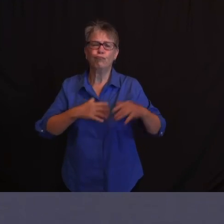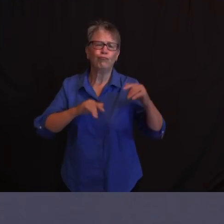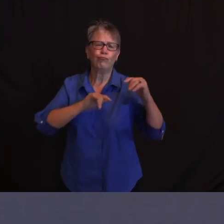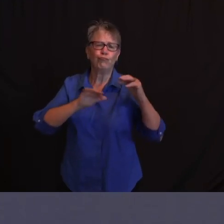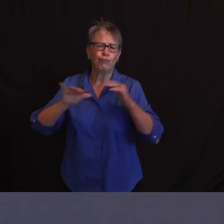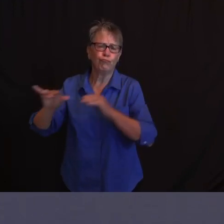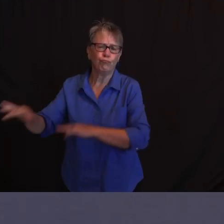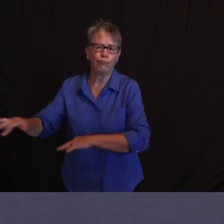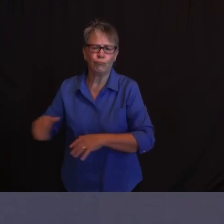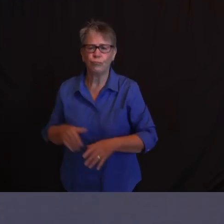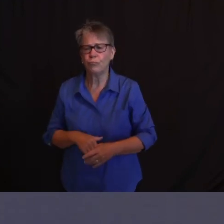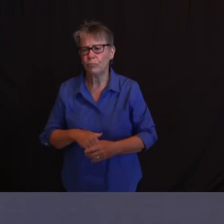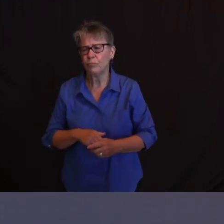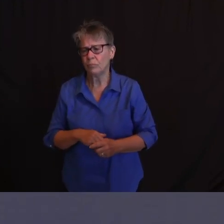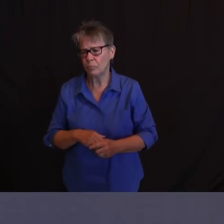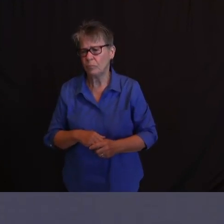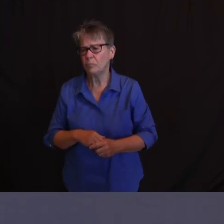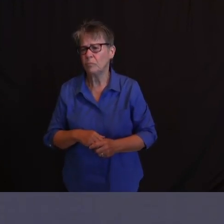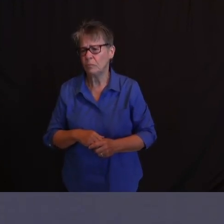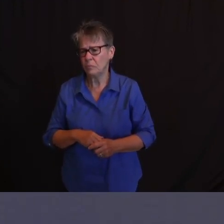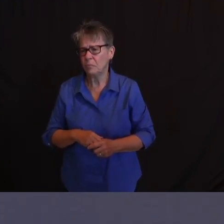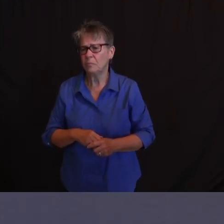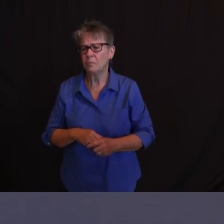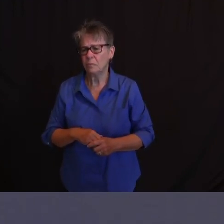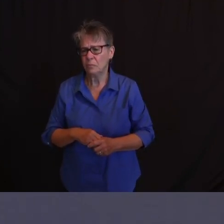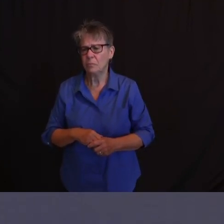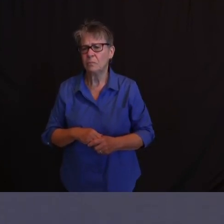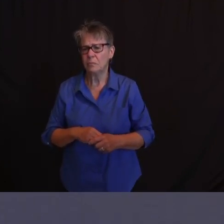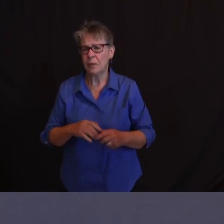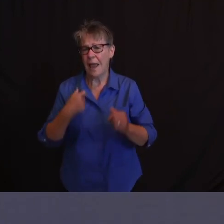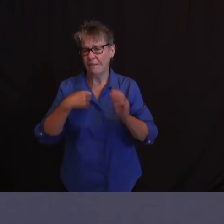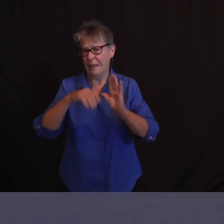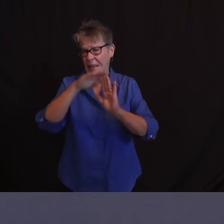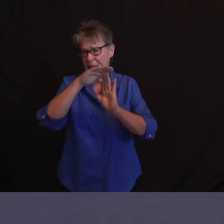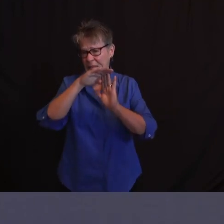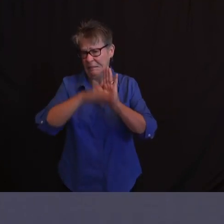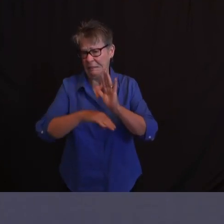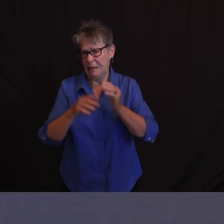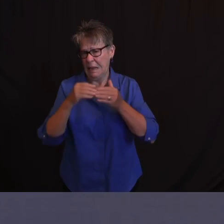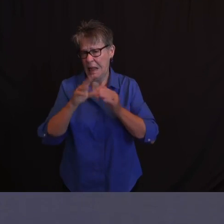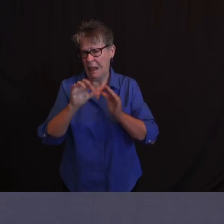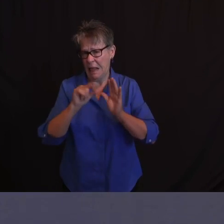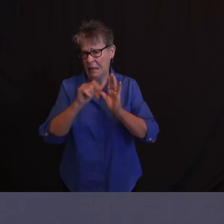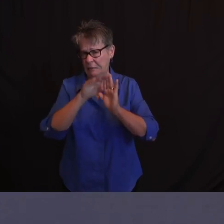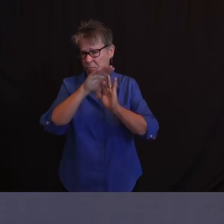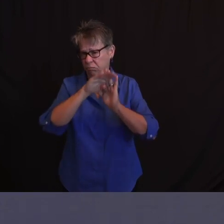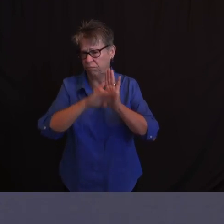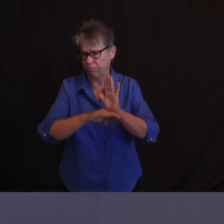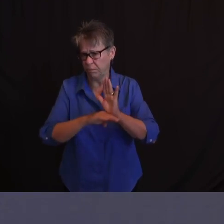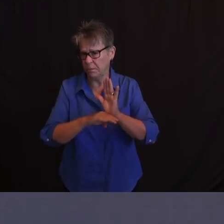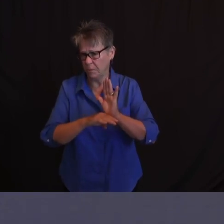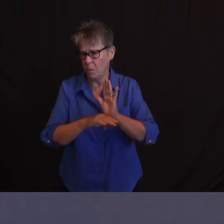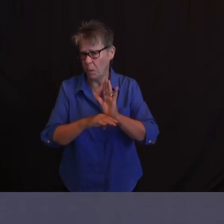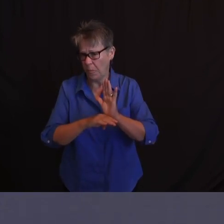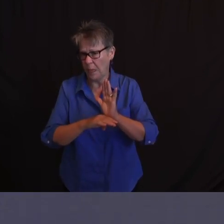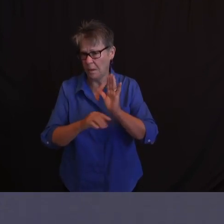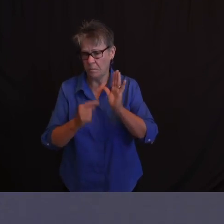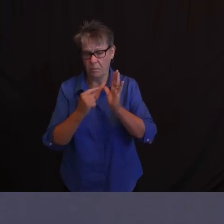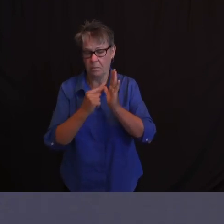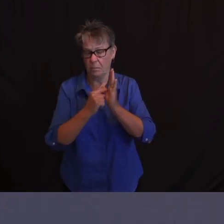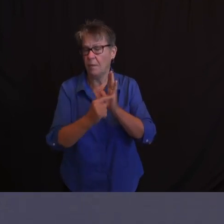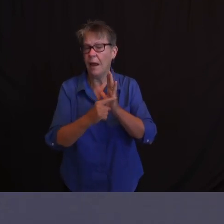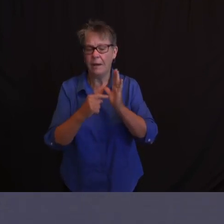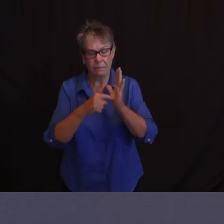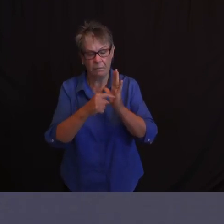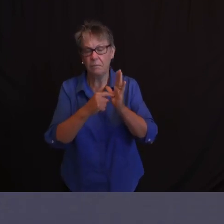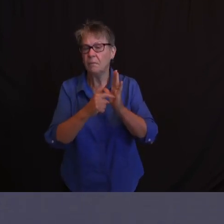is capacity management, and we've left it up to, and it depends on what you look like, right? So Island Beach State Park does that with the amount of